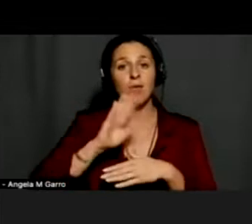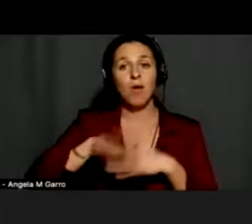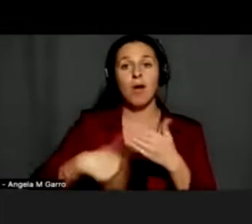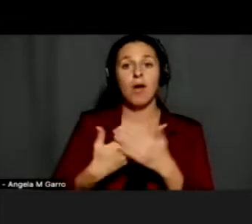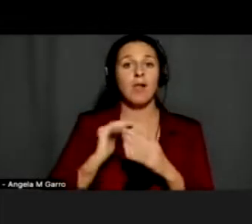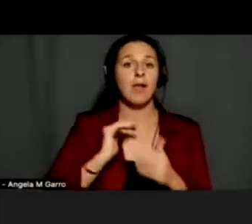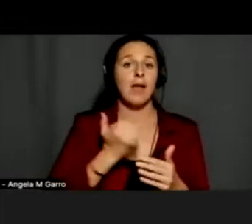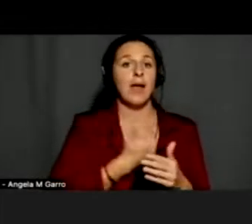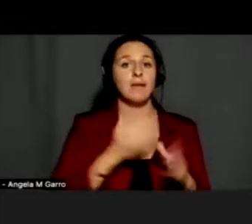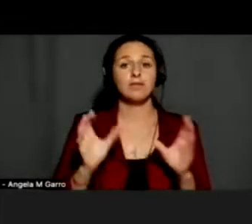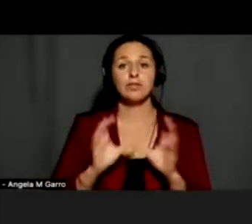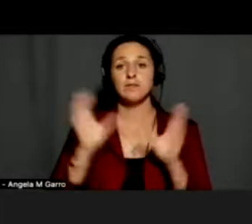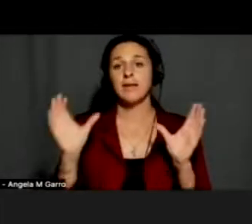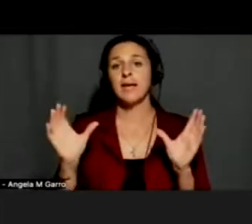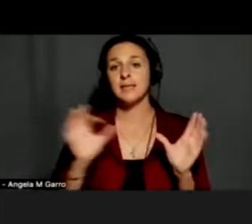staff.